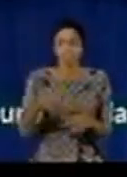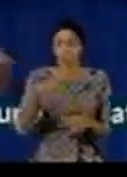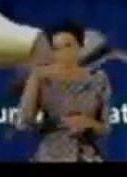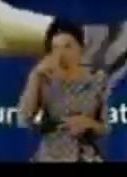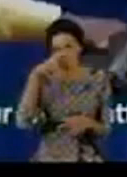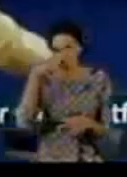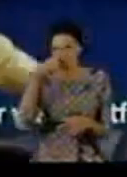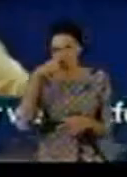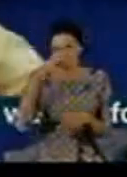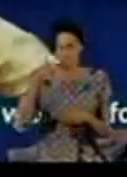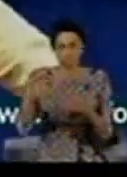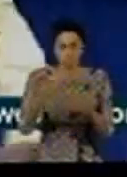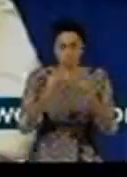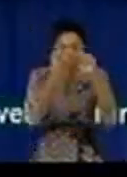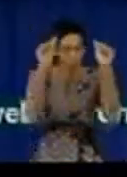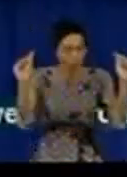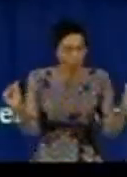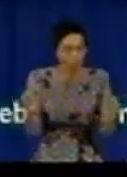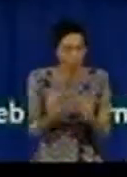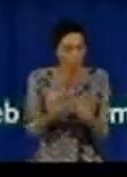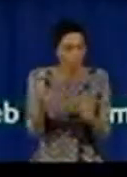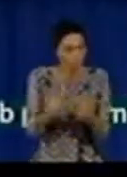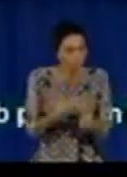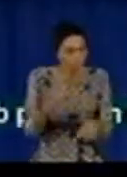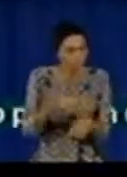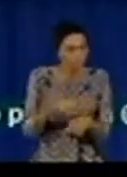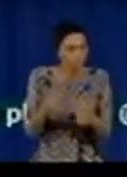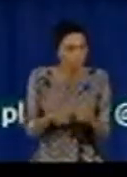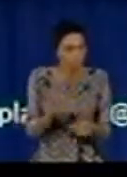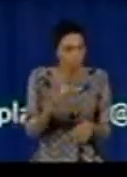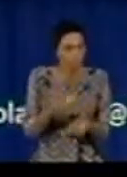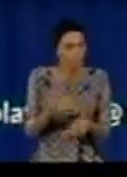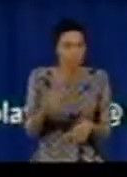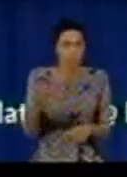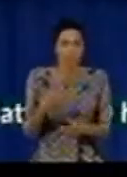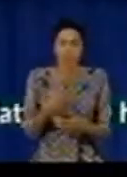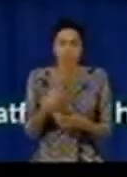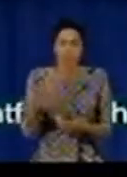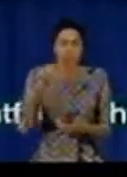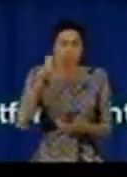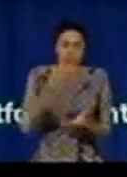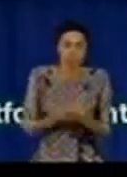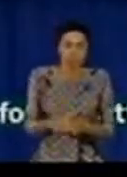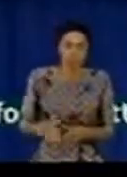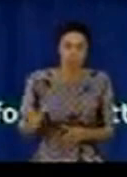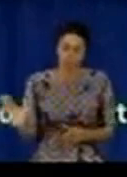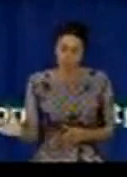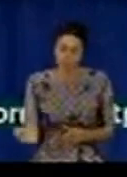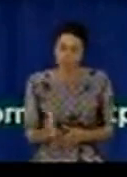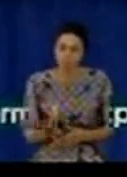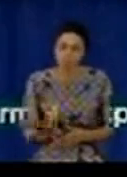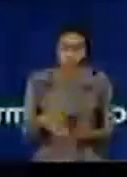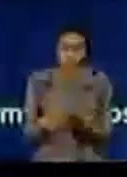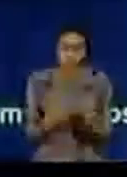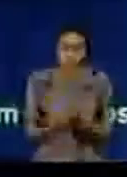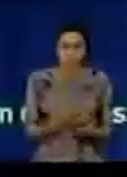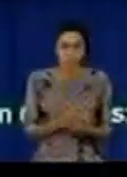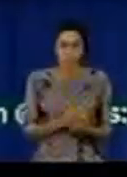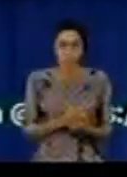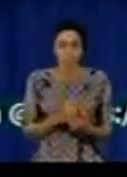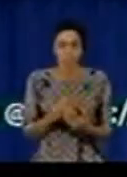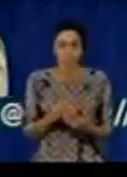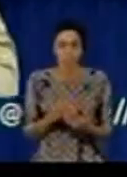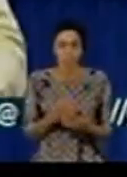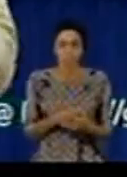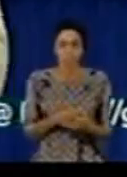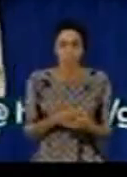the pulpit is, by the right side of the pulpit stand, I begin to see the pool. At midnight, 12 o'clock, as you